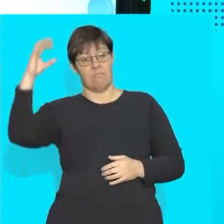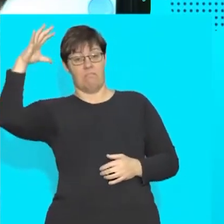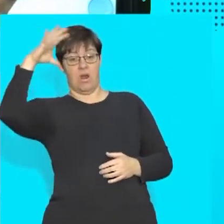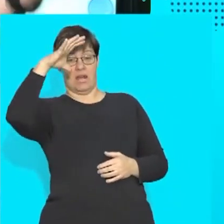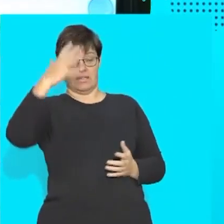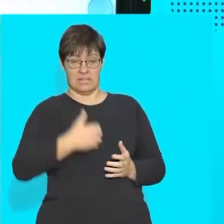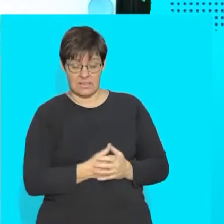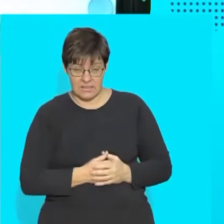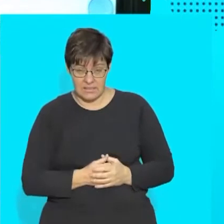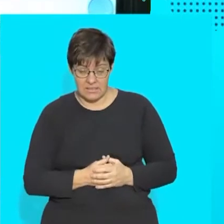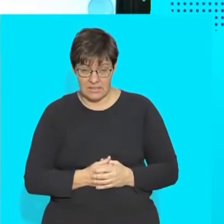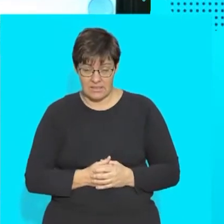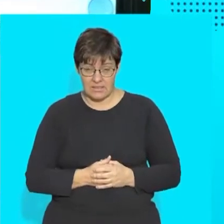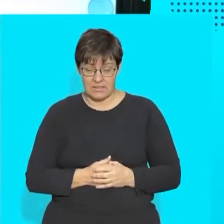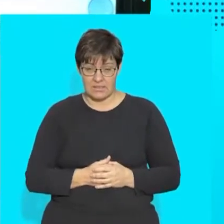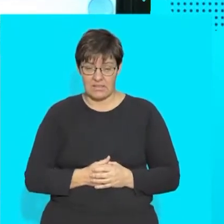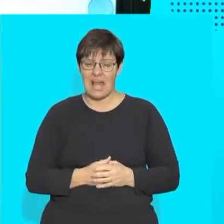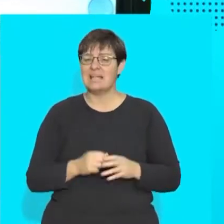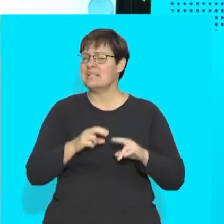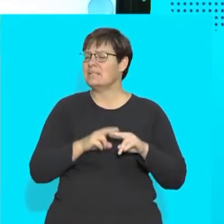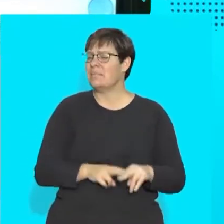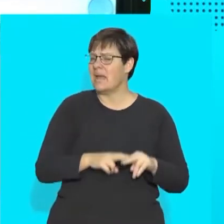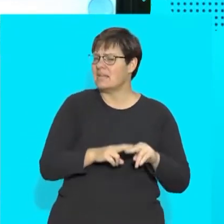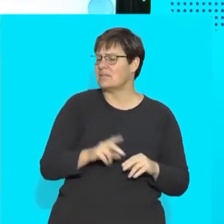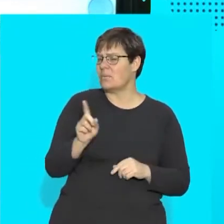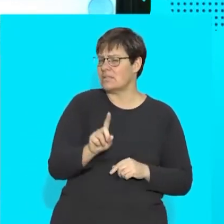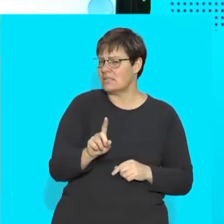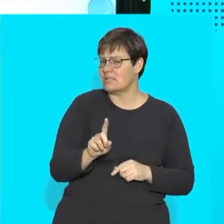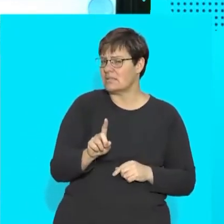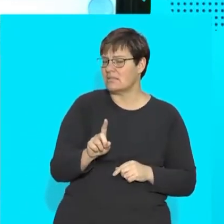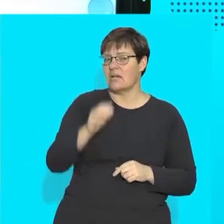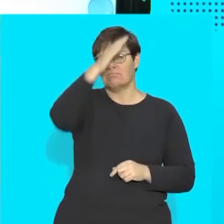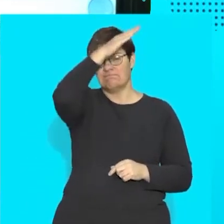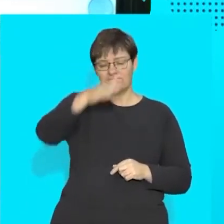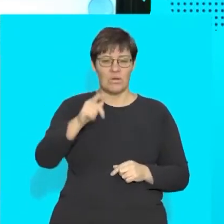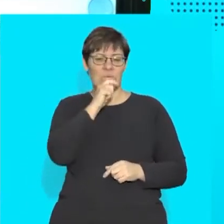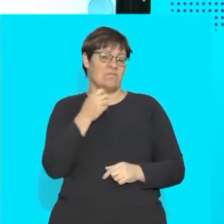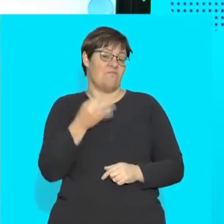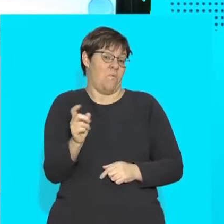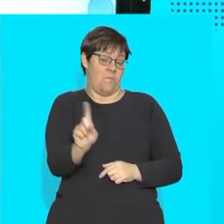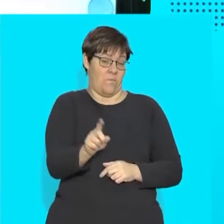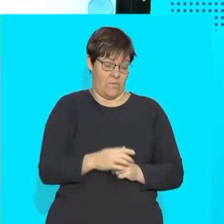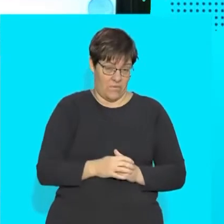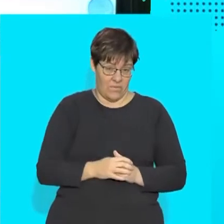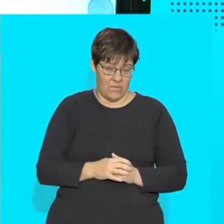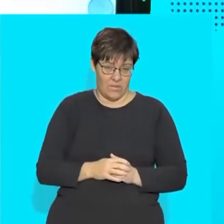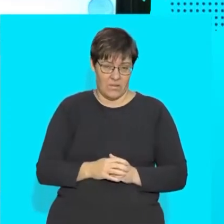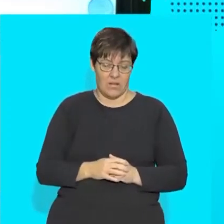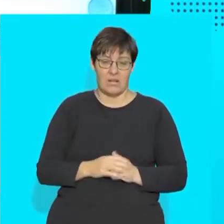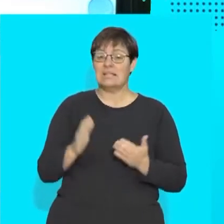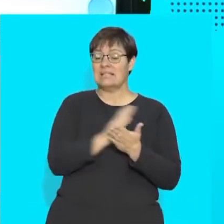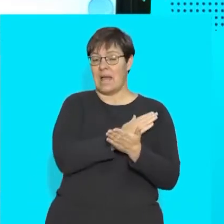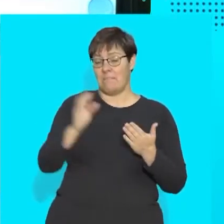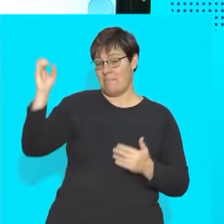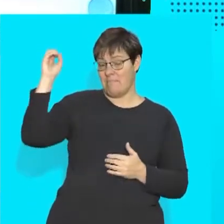produced when it's very, very sunny. And it all depends on what your solar panel's being used for. Because remember,